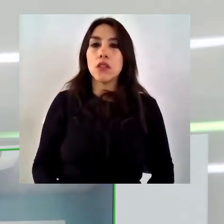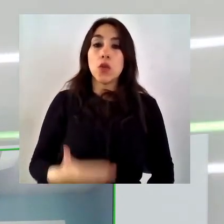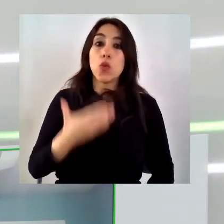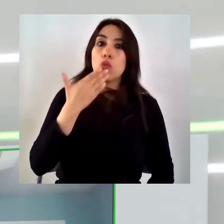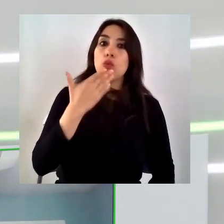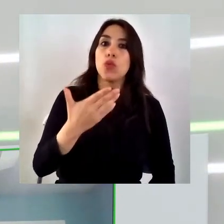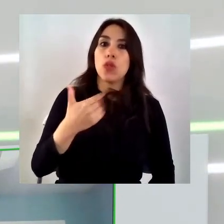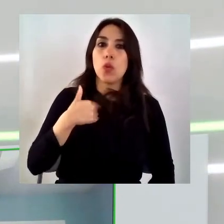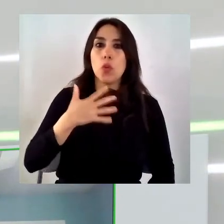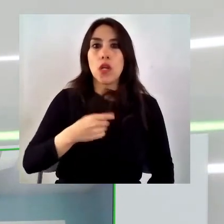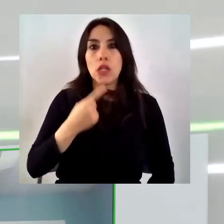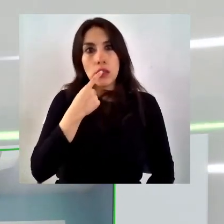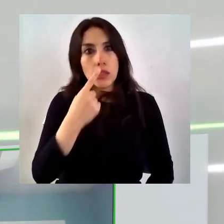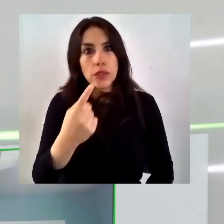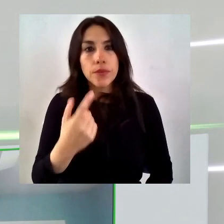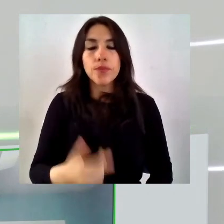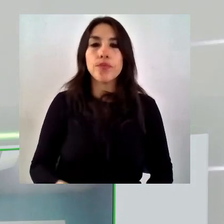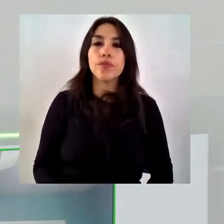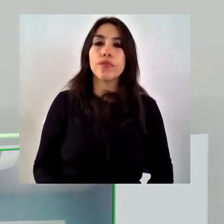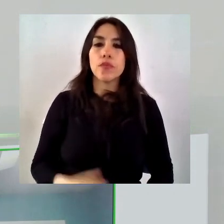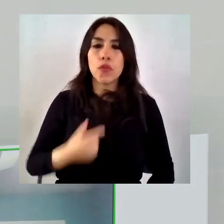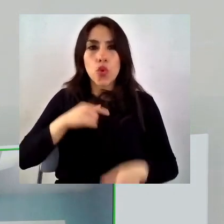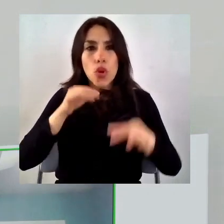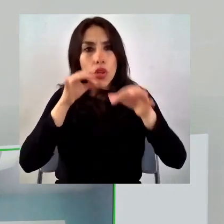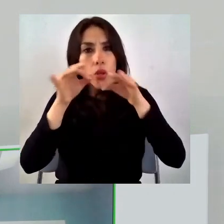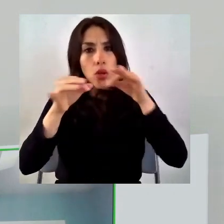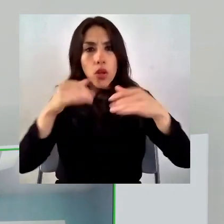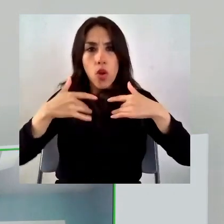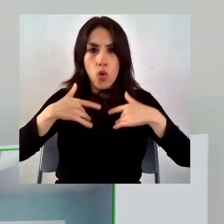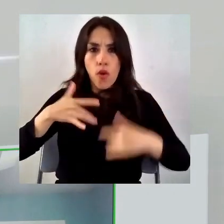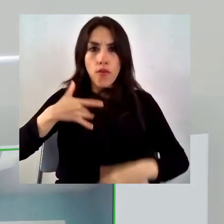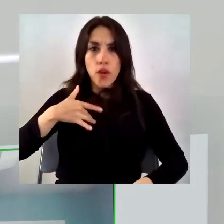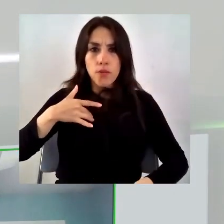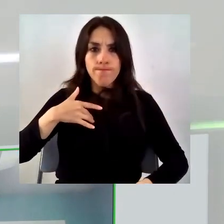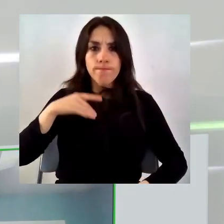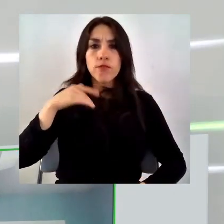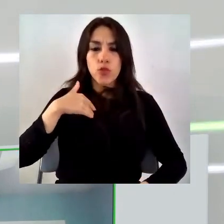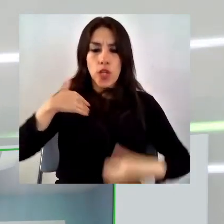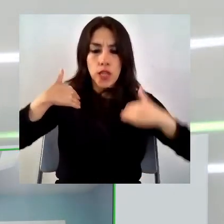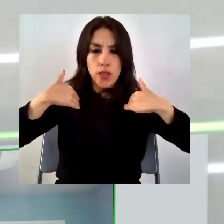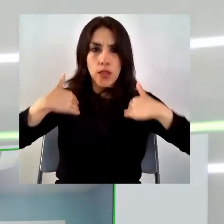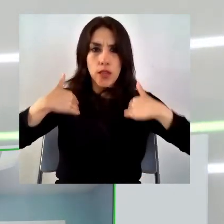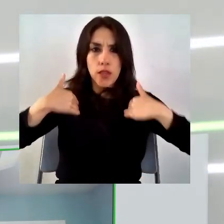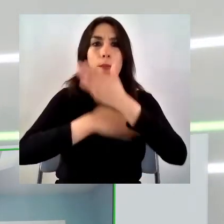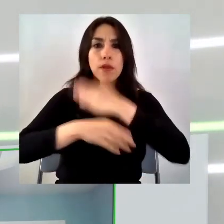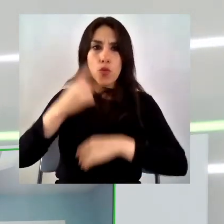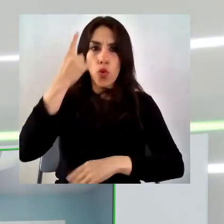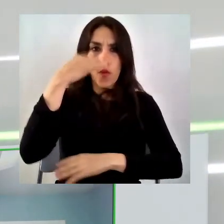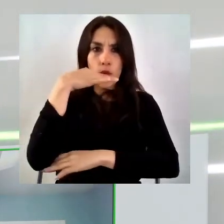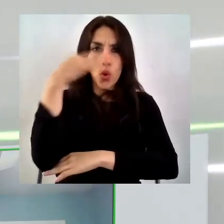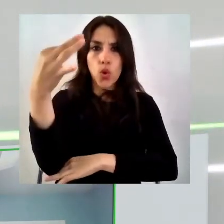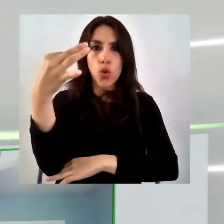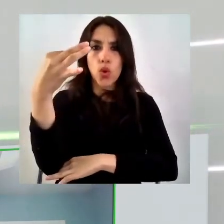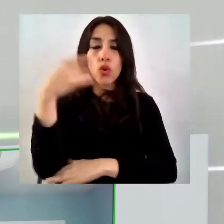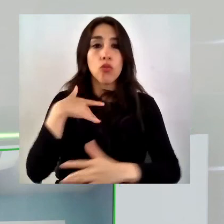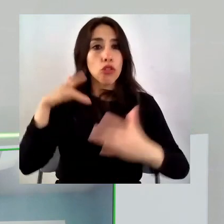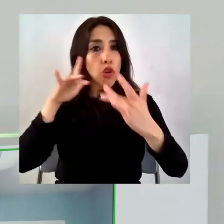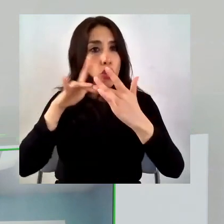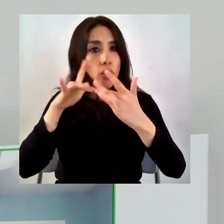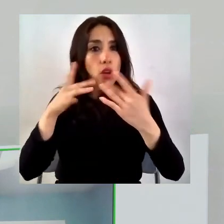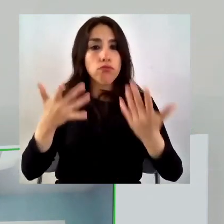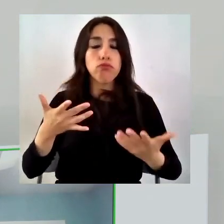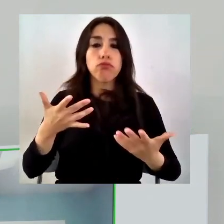very personal choice and journey. So many of us are raised with